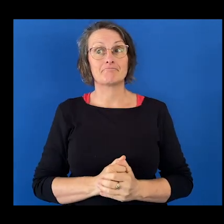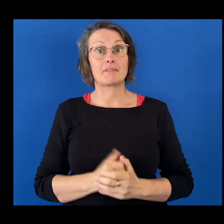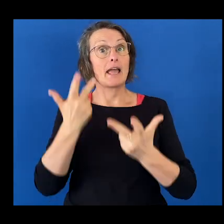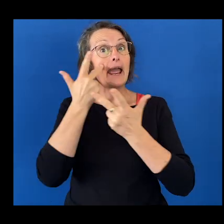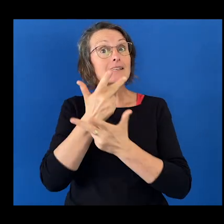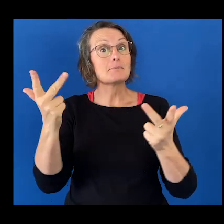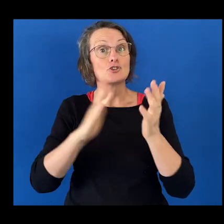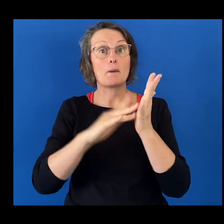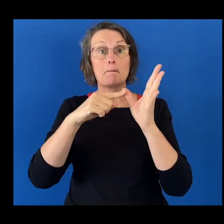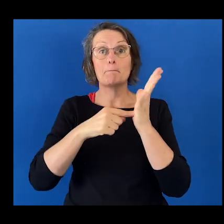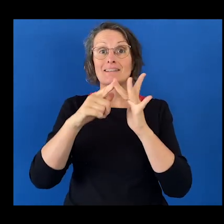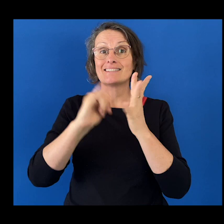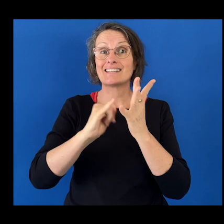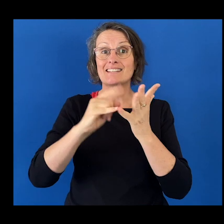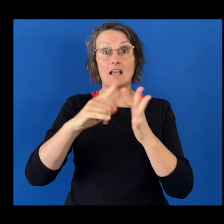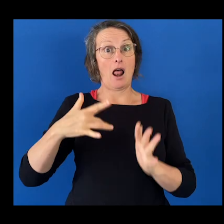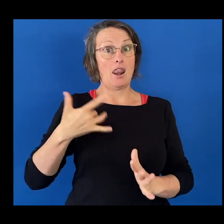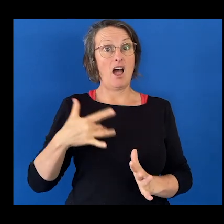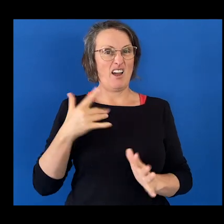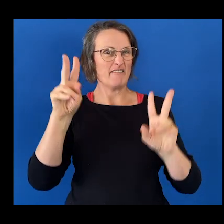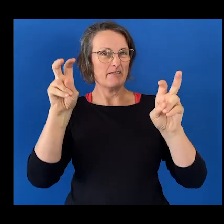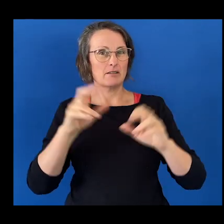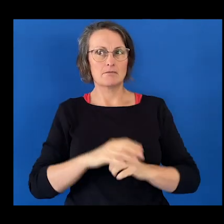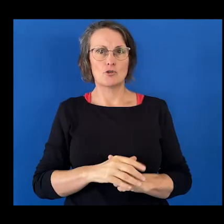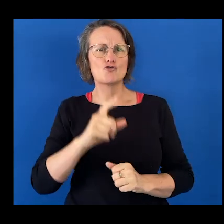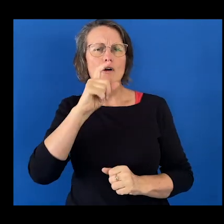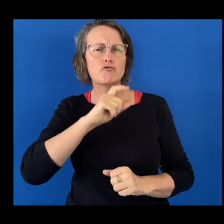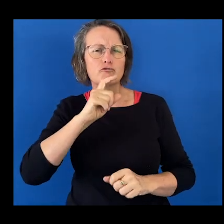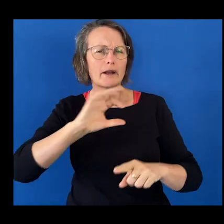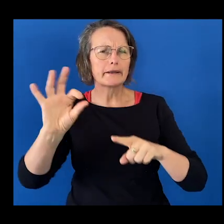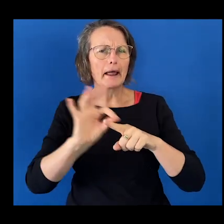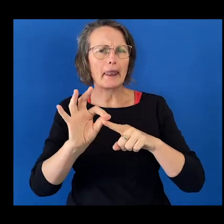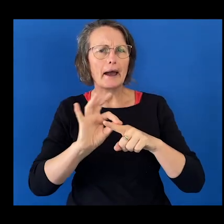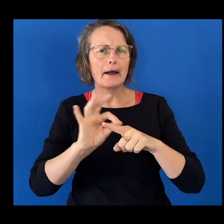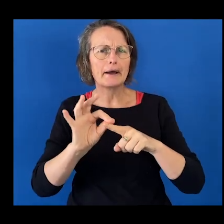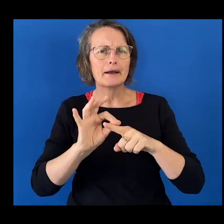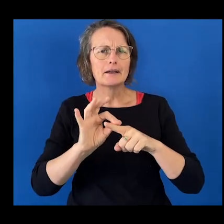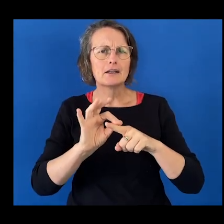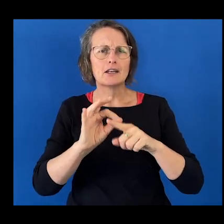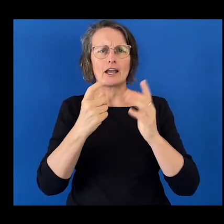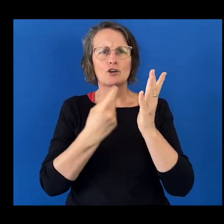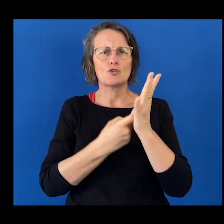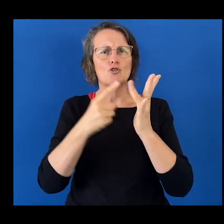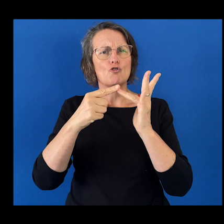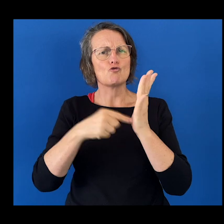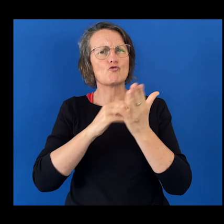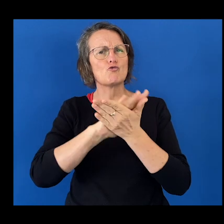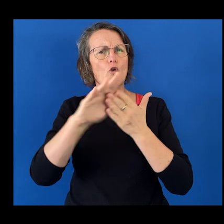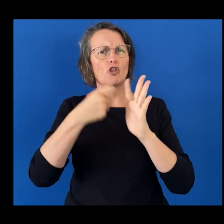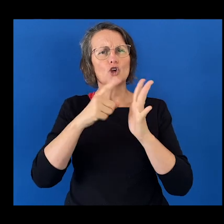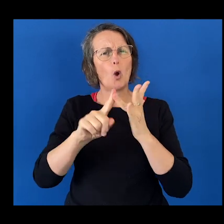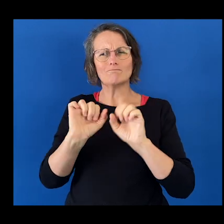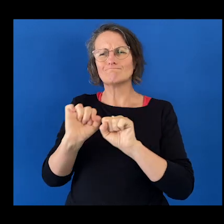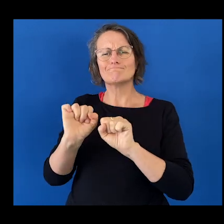Alive, this red color, I'm talking about this extraordinary Rothko-esque